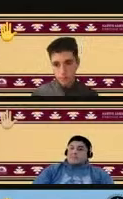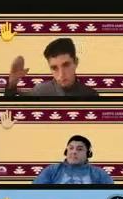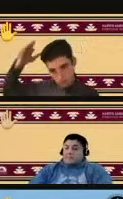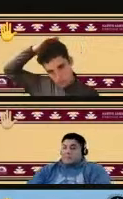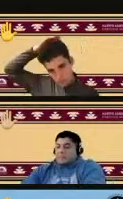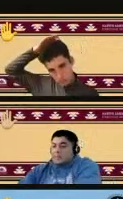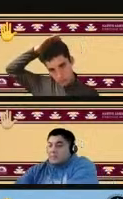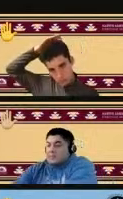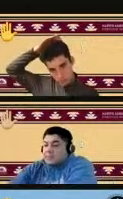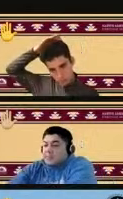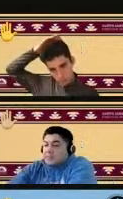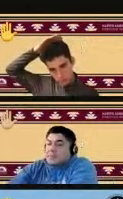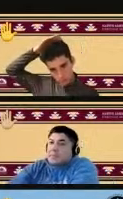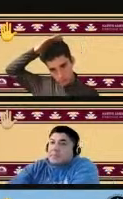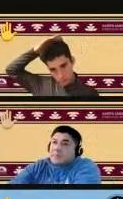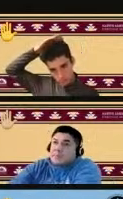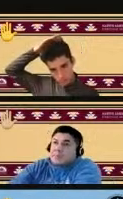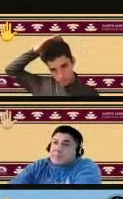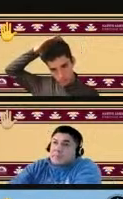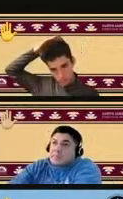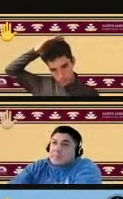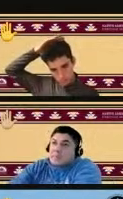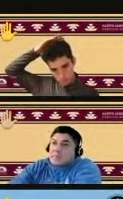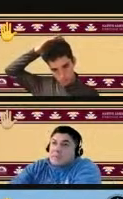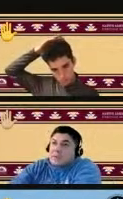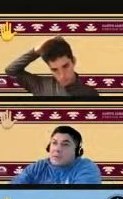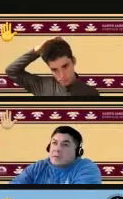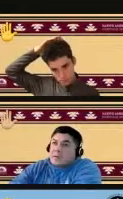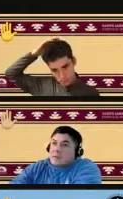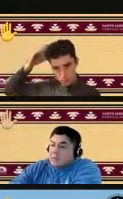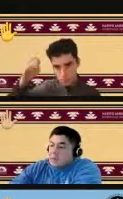There's a lot of districts that are right now beginning their search process